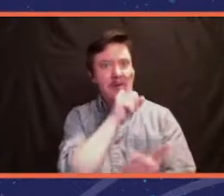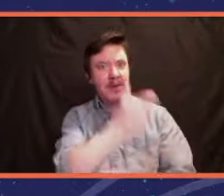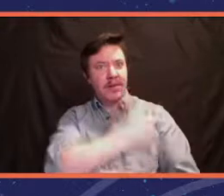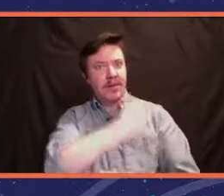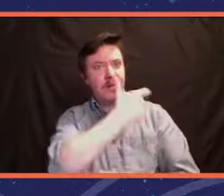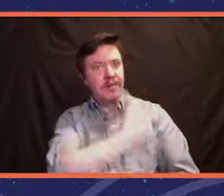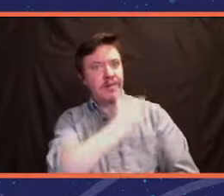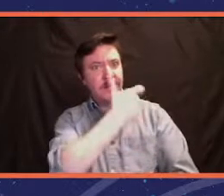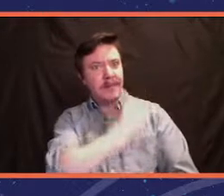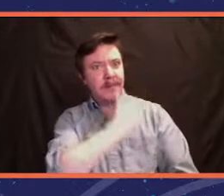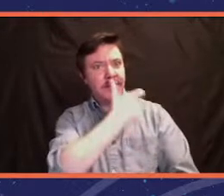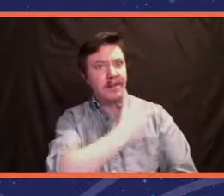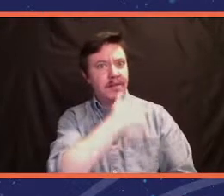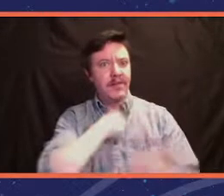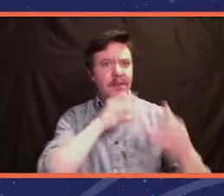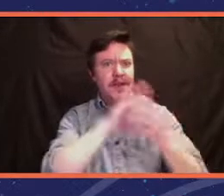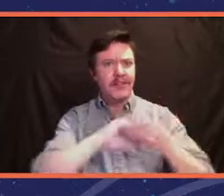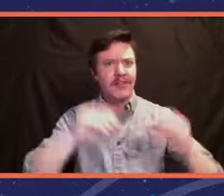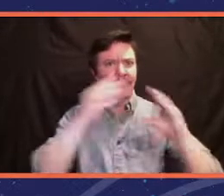I'm like, how did he do that?